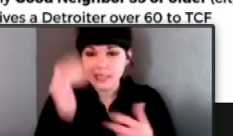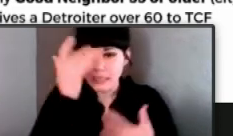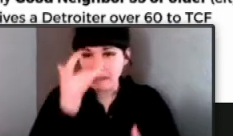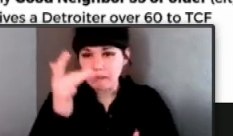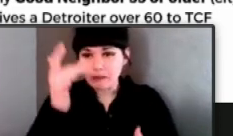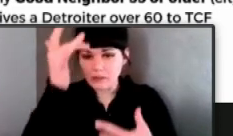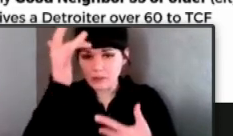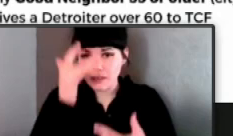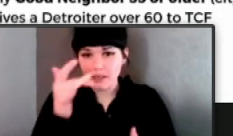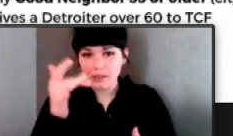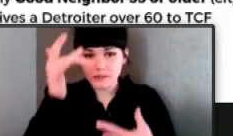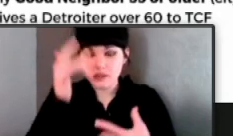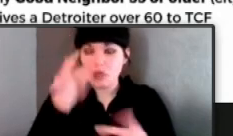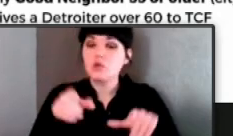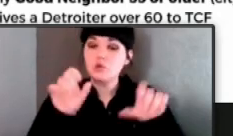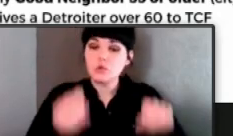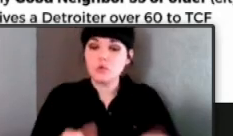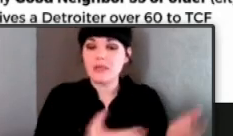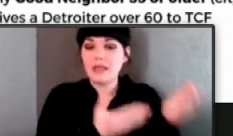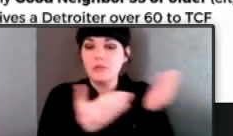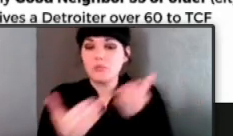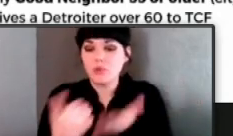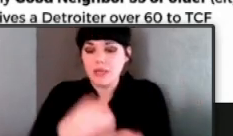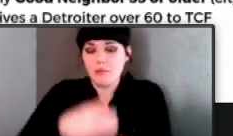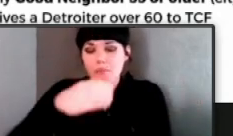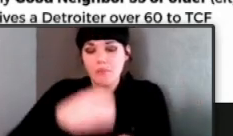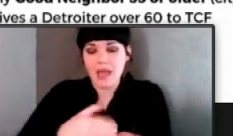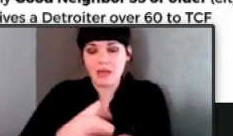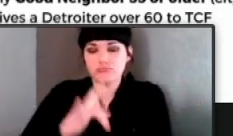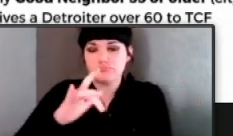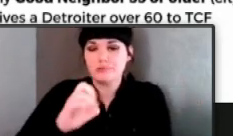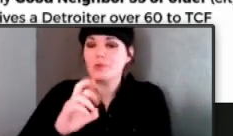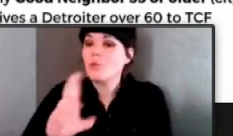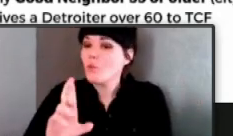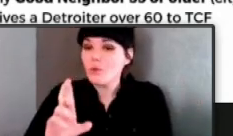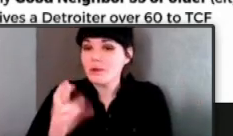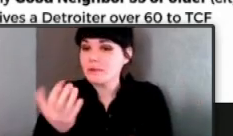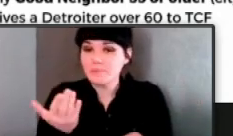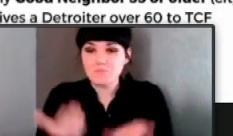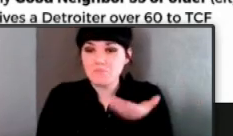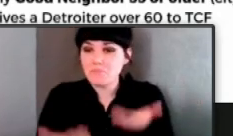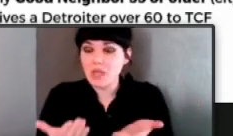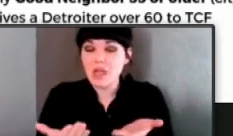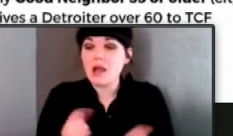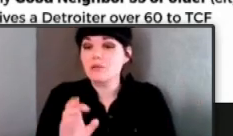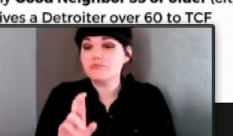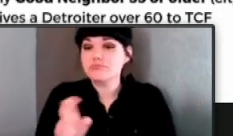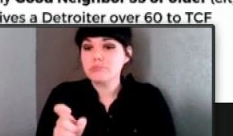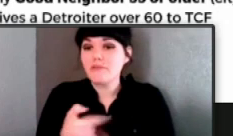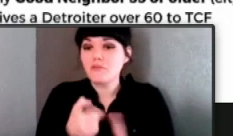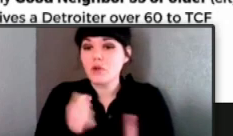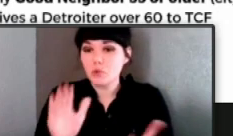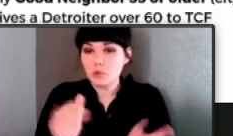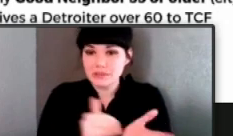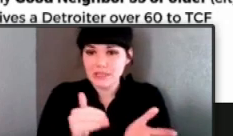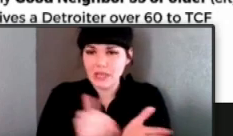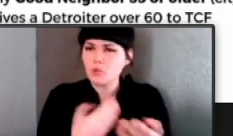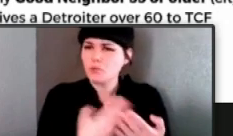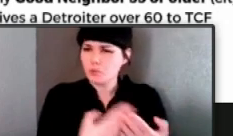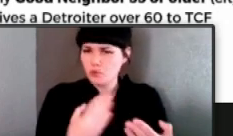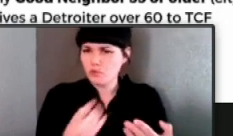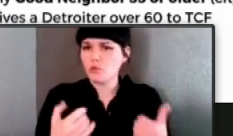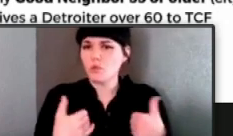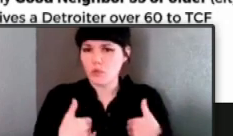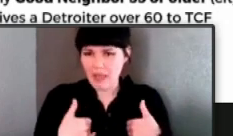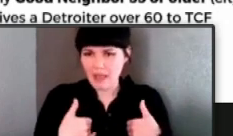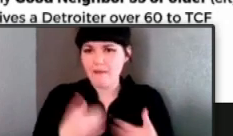empty medication bottle, something that proves that you live with one of these conditions. And then we've also recently opened up the Good Neighbor